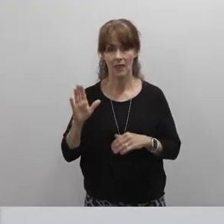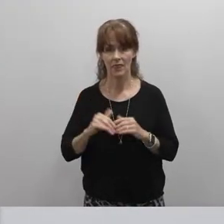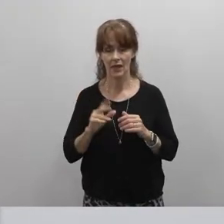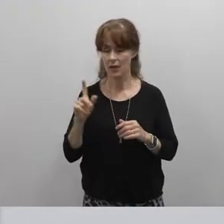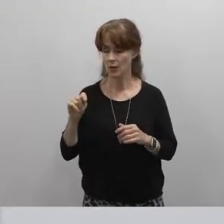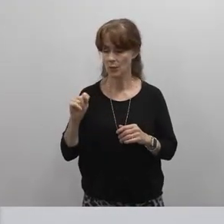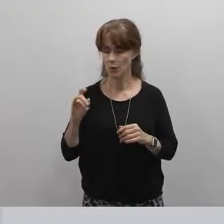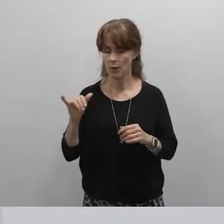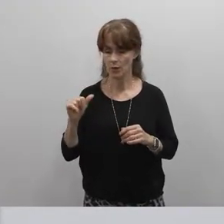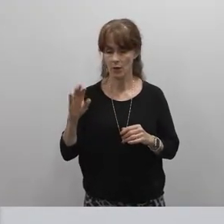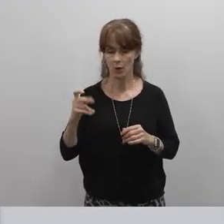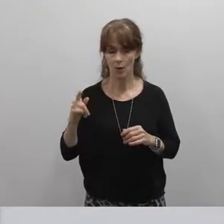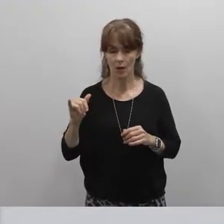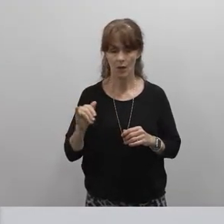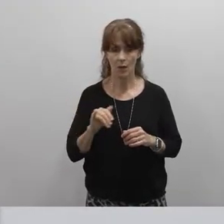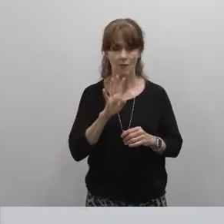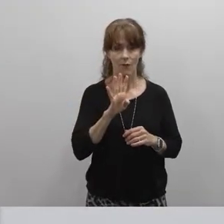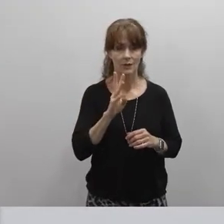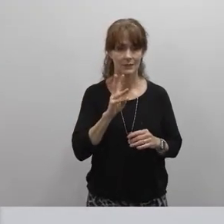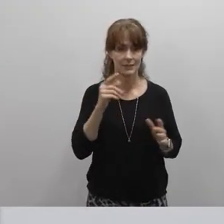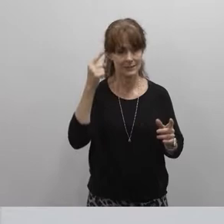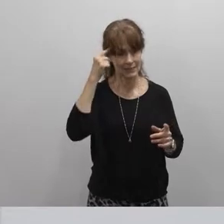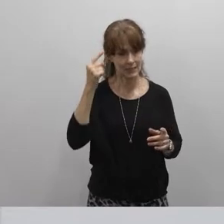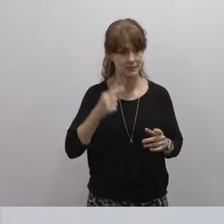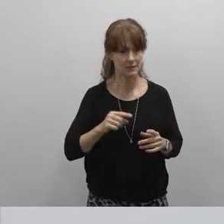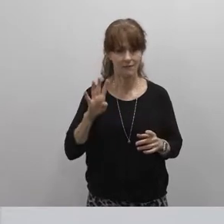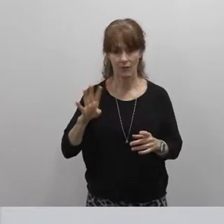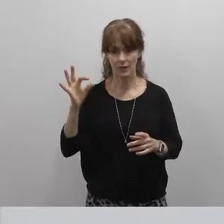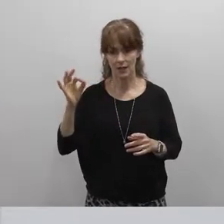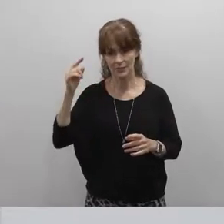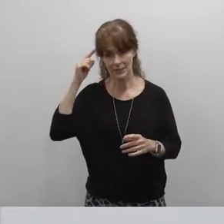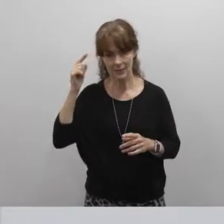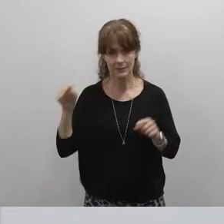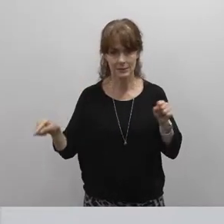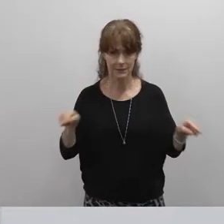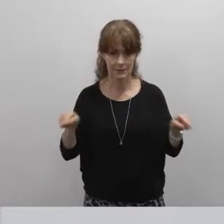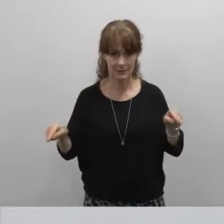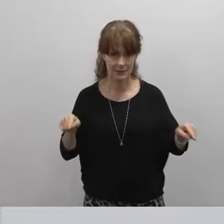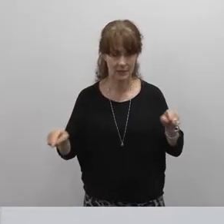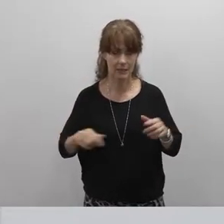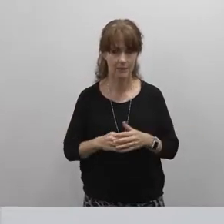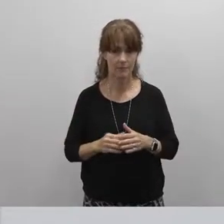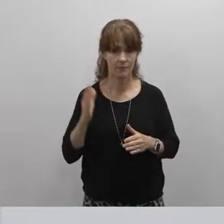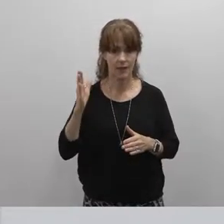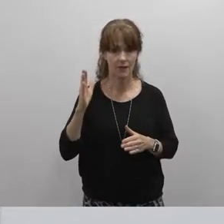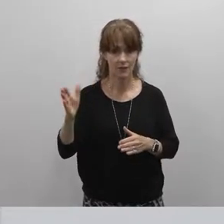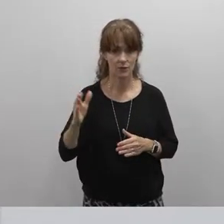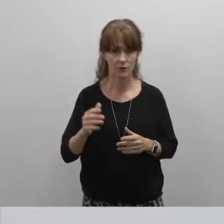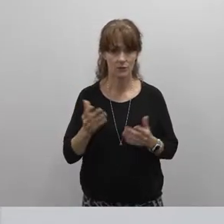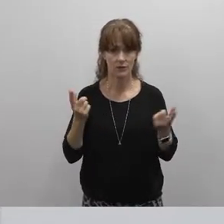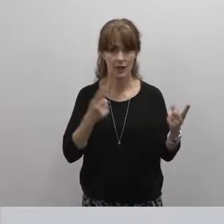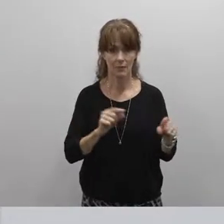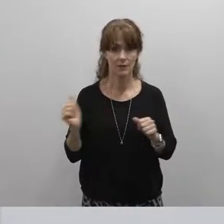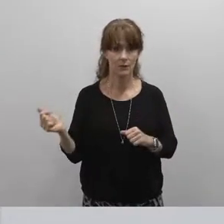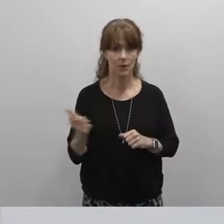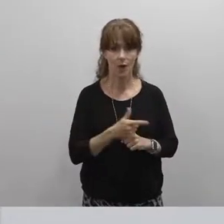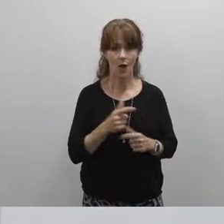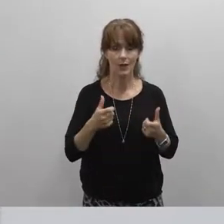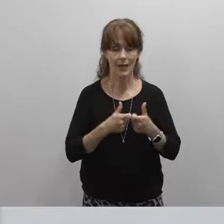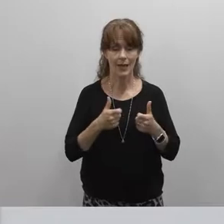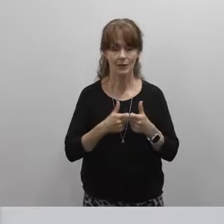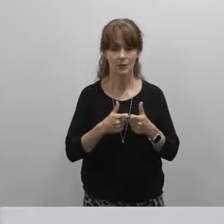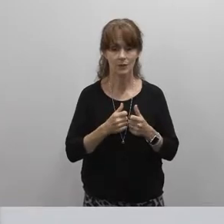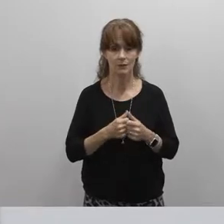Corolla, literally 46 cents per mile versus 49 cents per mile. That future is coming to all electric vehicles and